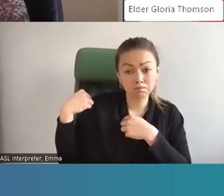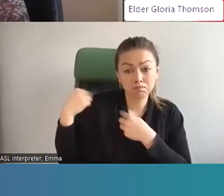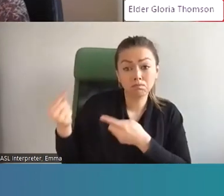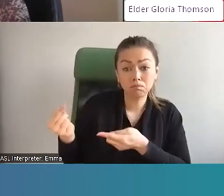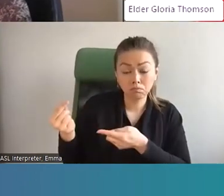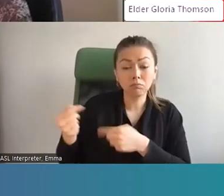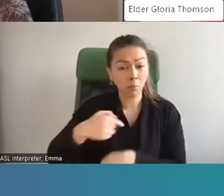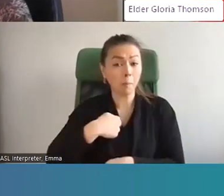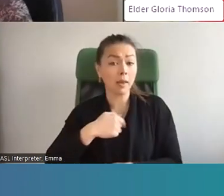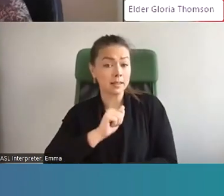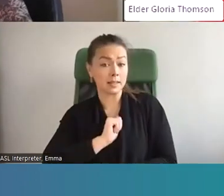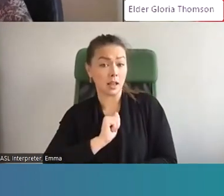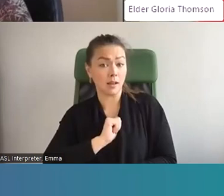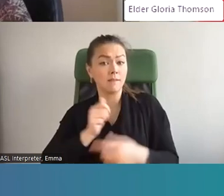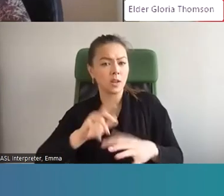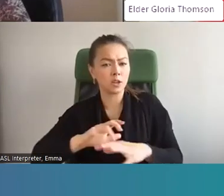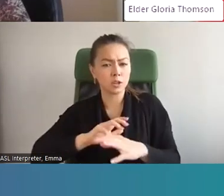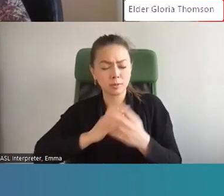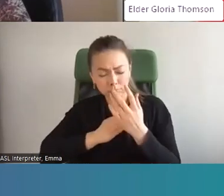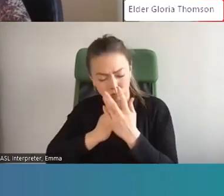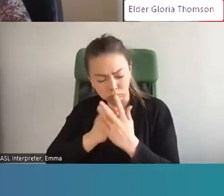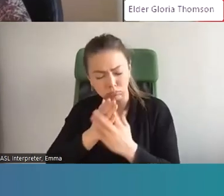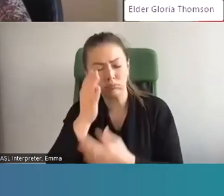survivor of these things, and